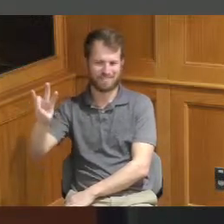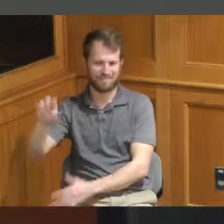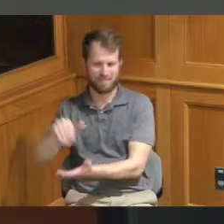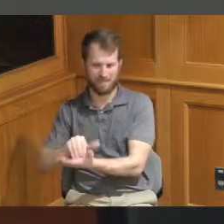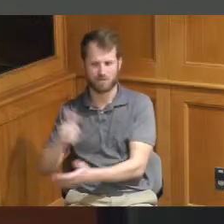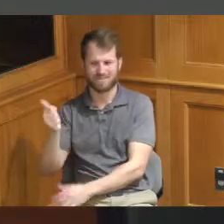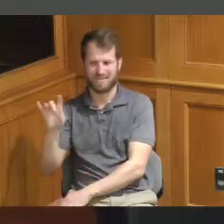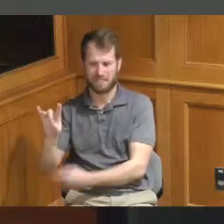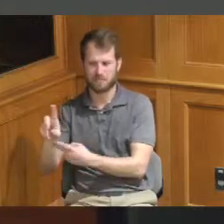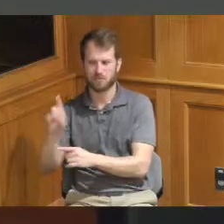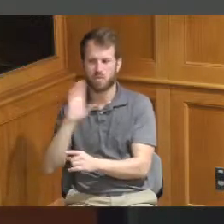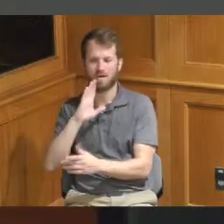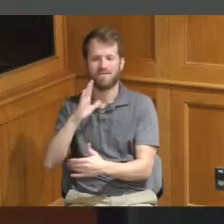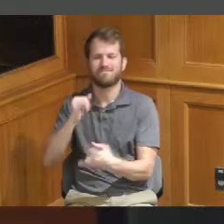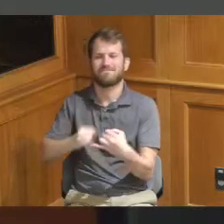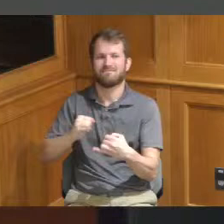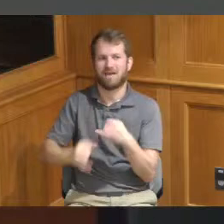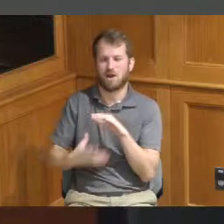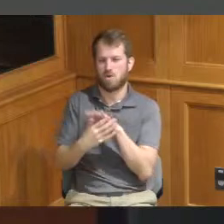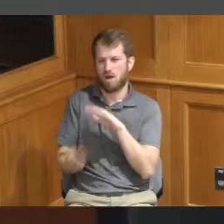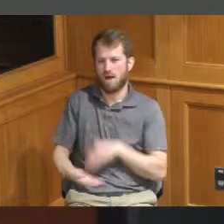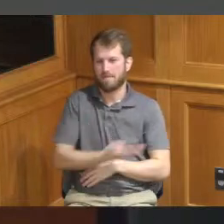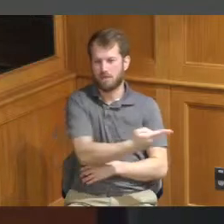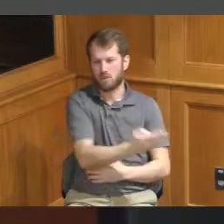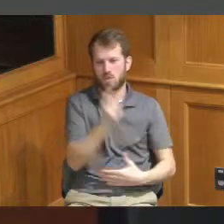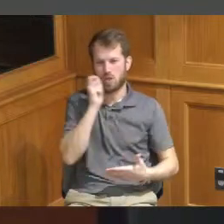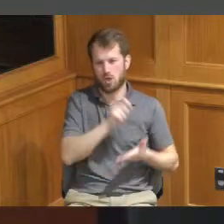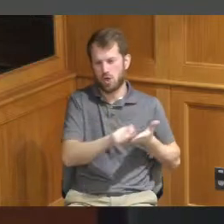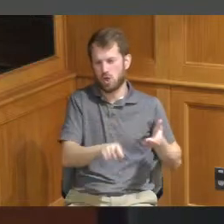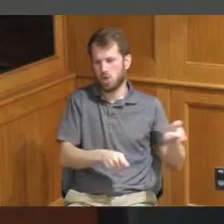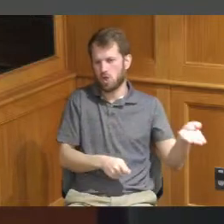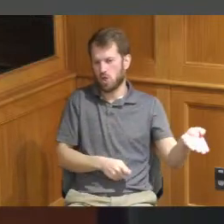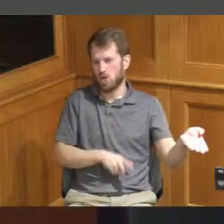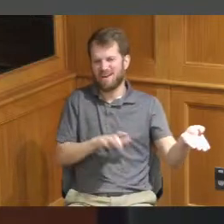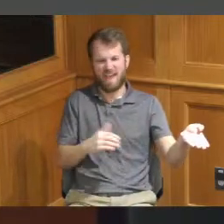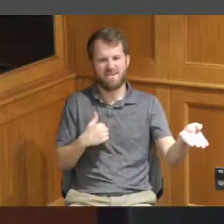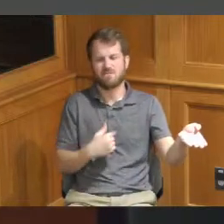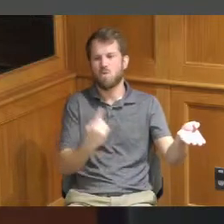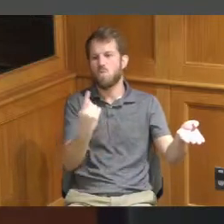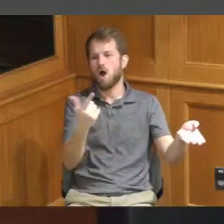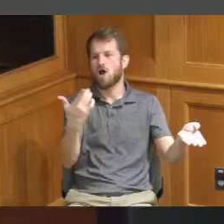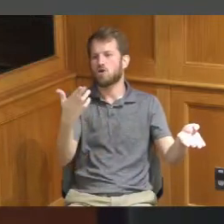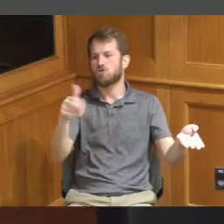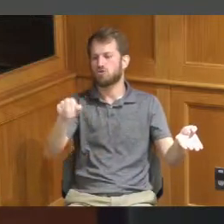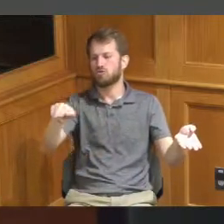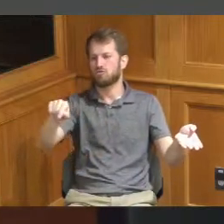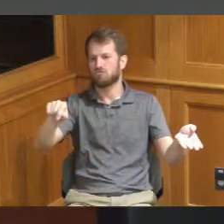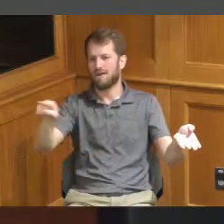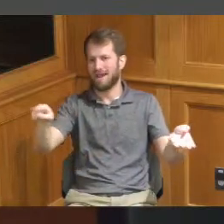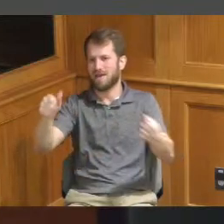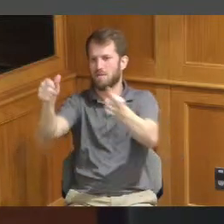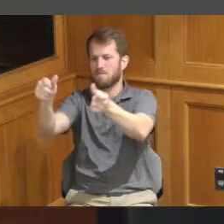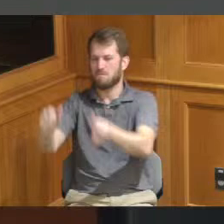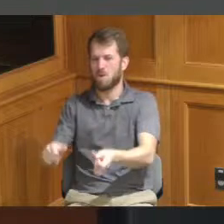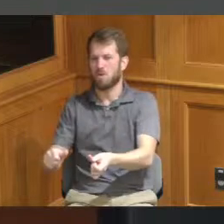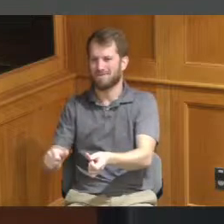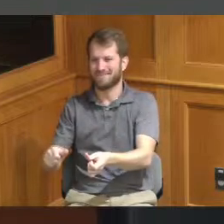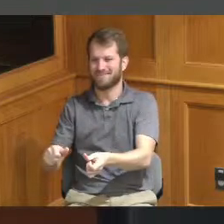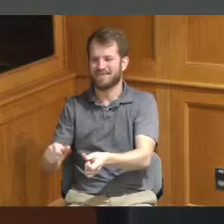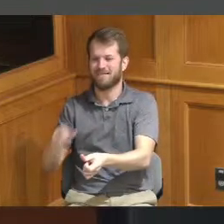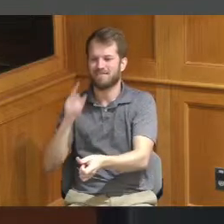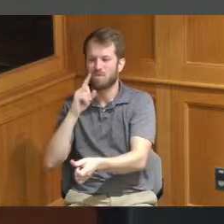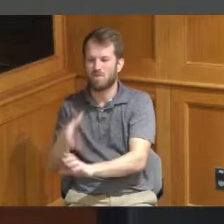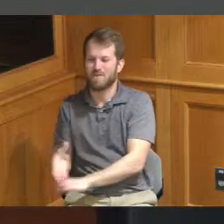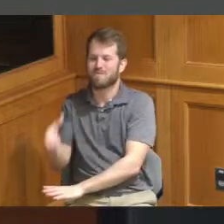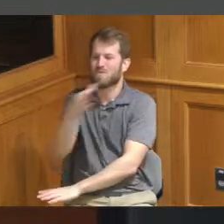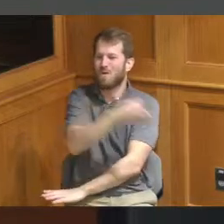the final copy to the clerk that just has one of the grants being posted in the prior fiscal year in terms of